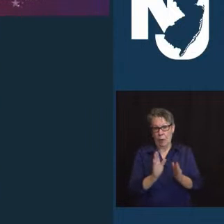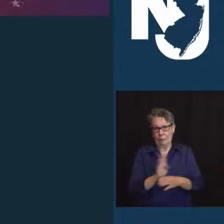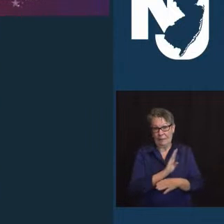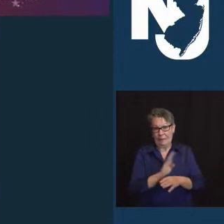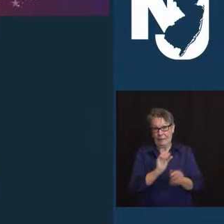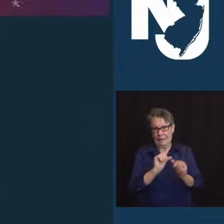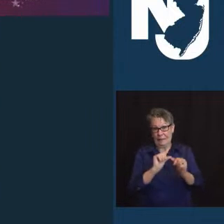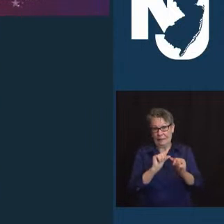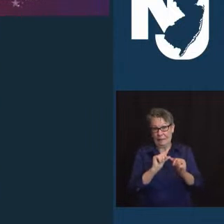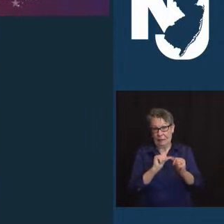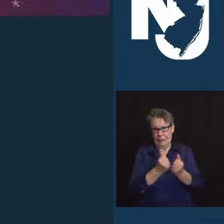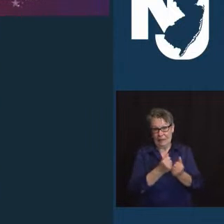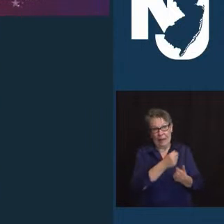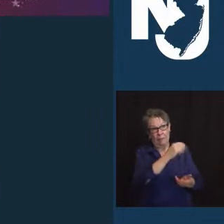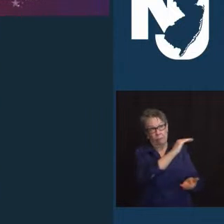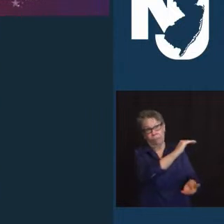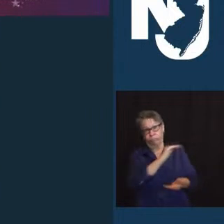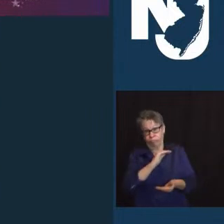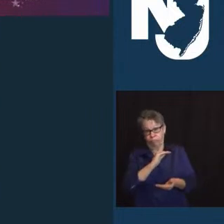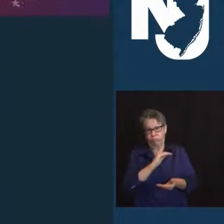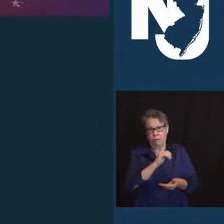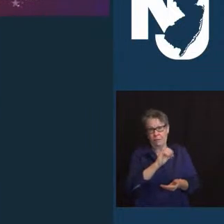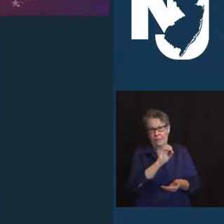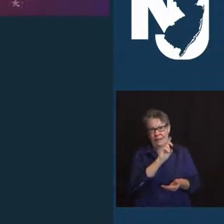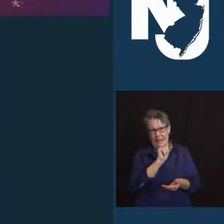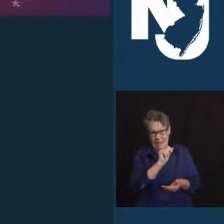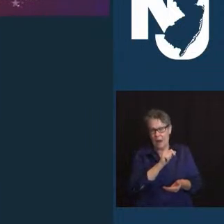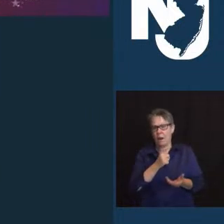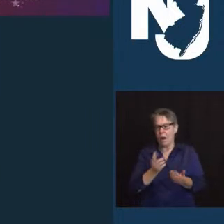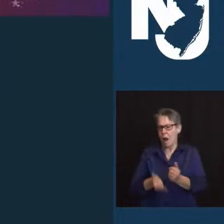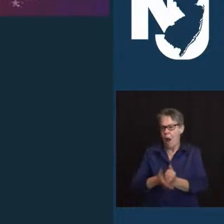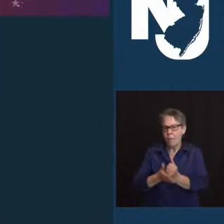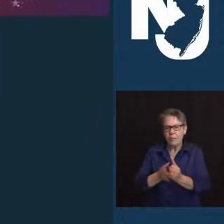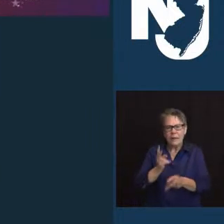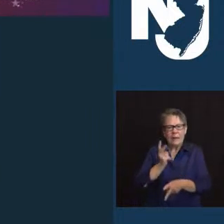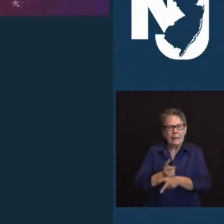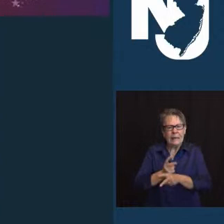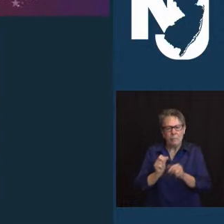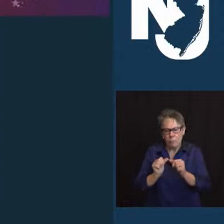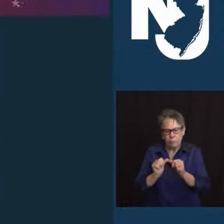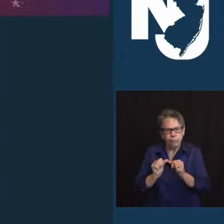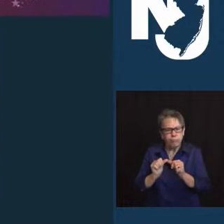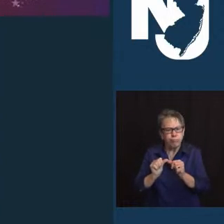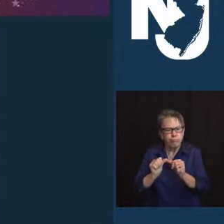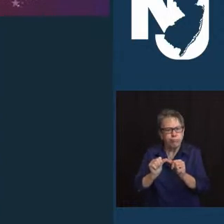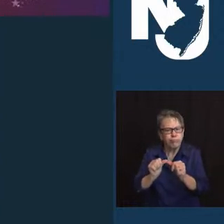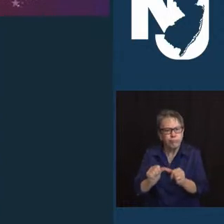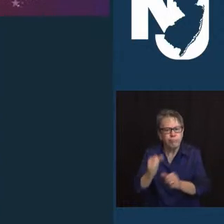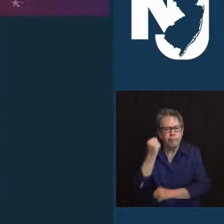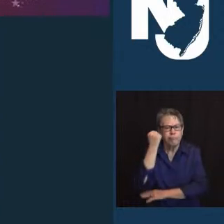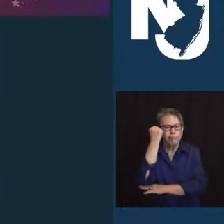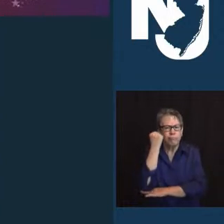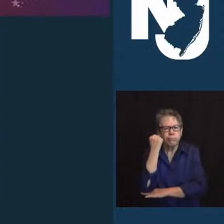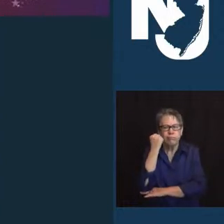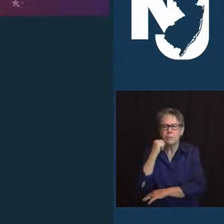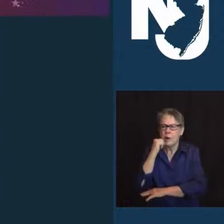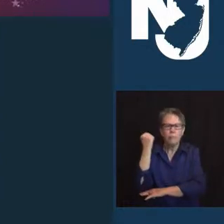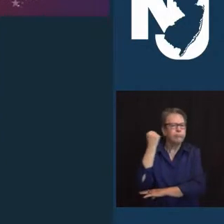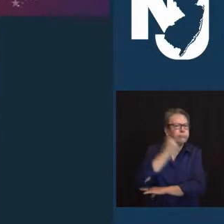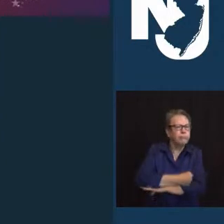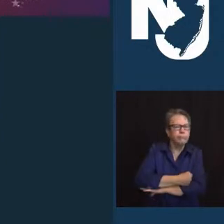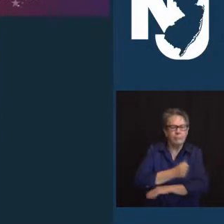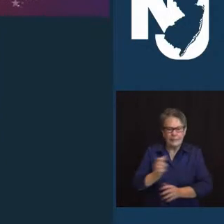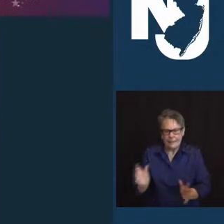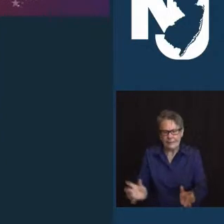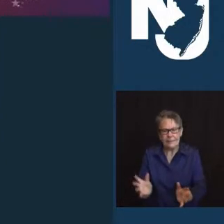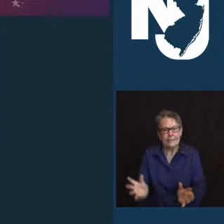how to tap dance in high school for the show No No Nanette, which for a lot of reasons was a game changer in those next few years